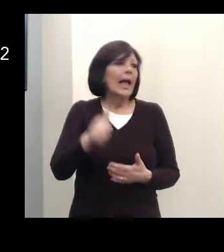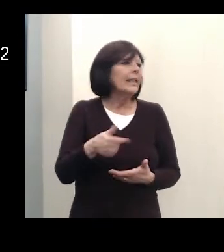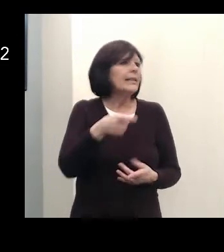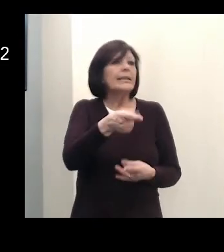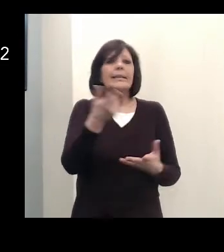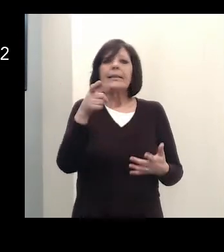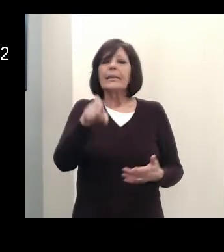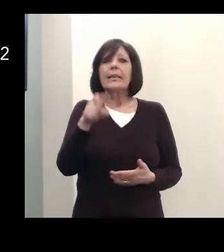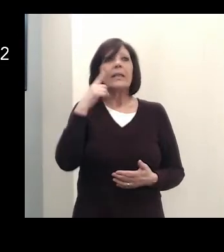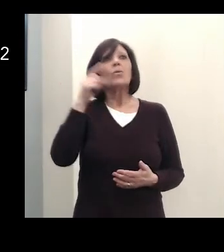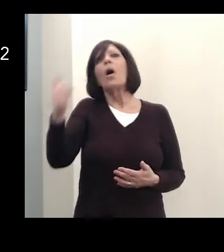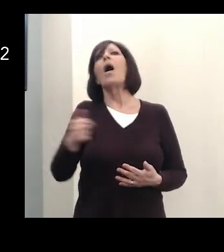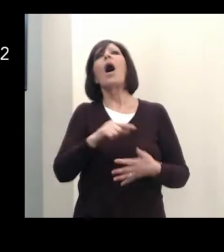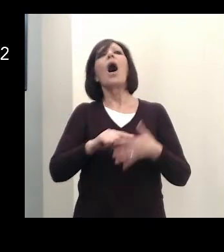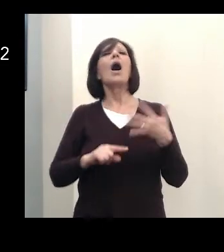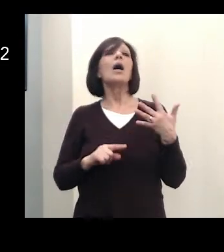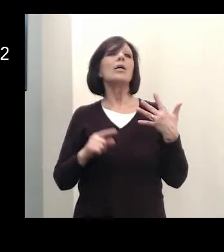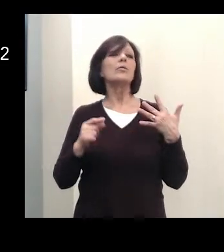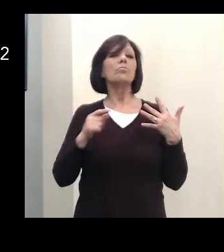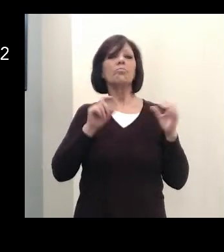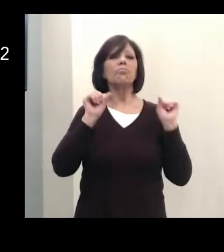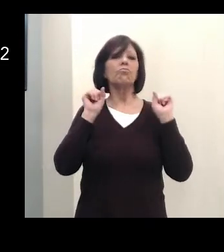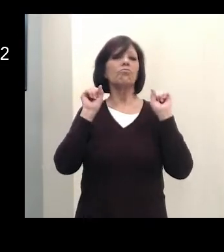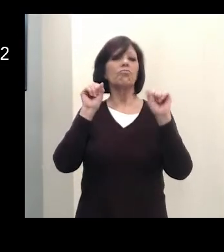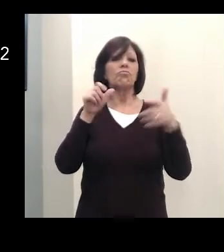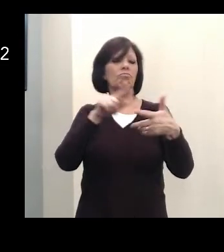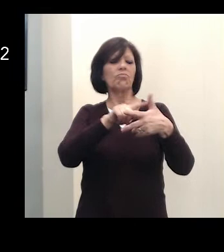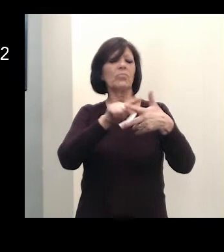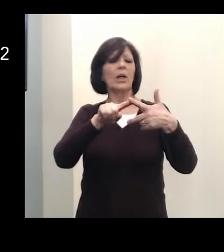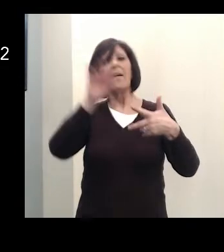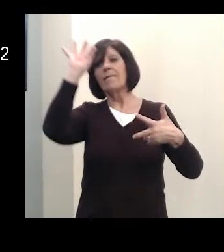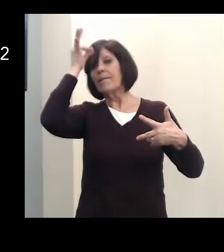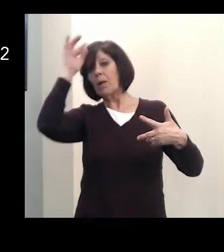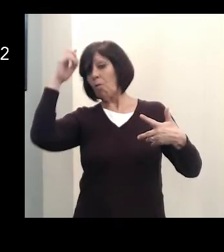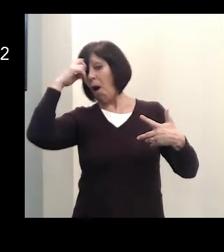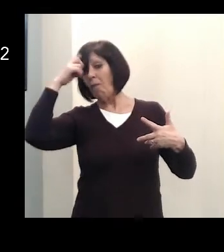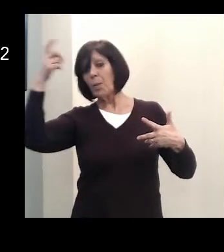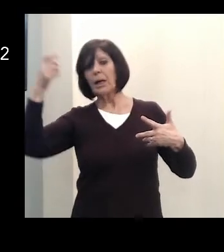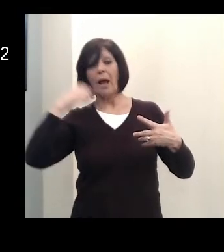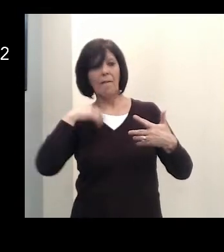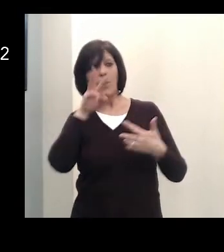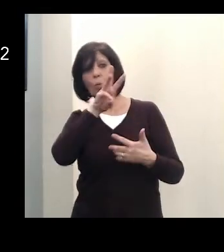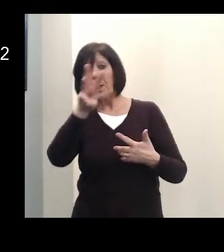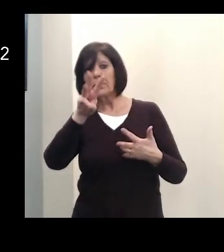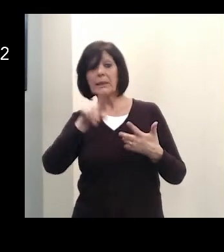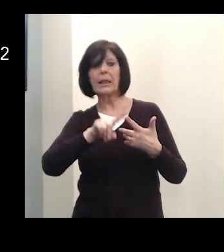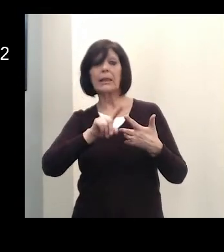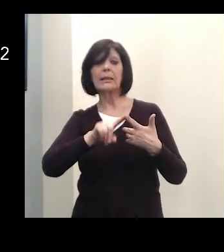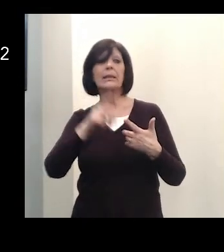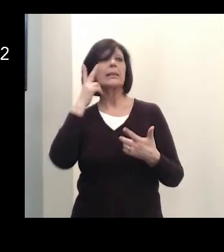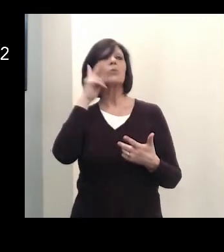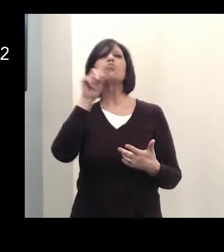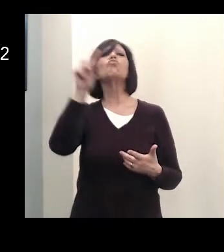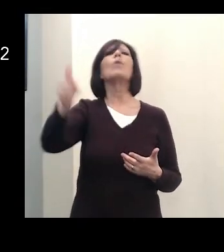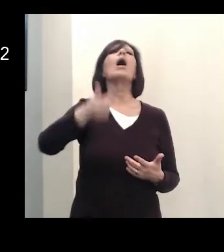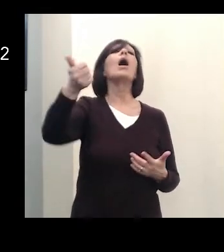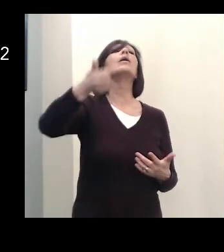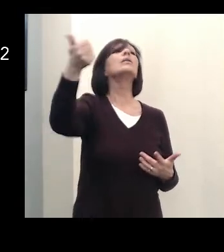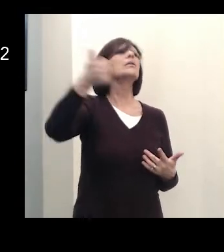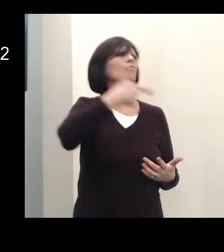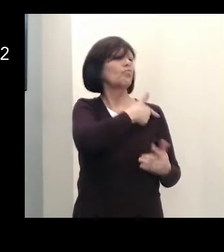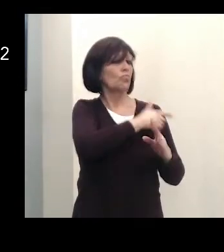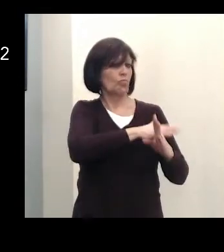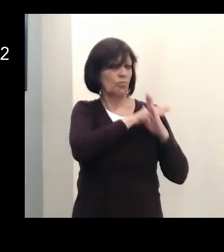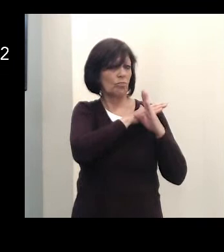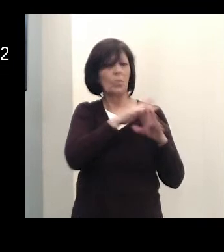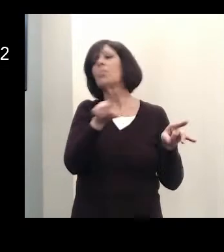other options, you can go onto the federal government's vaccines.gov website to see where else vaccines are being offered. And